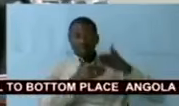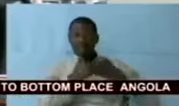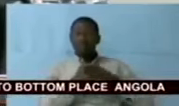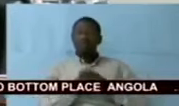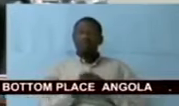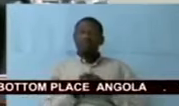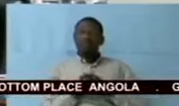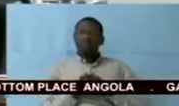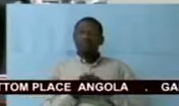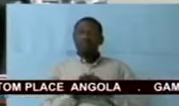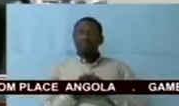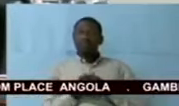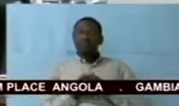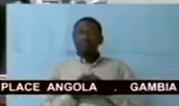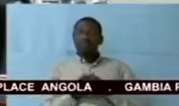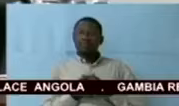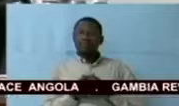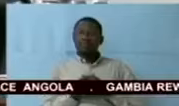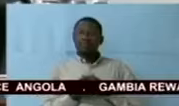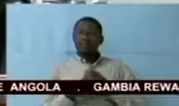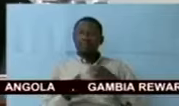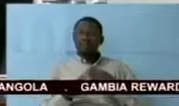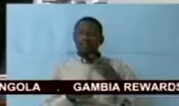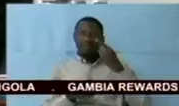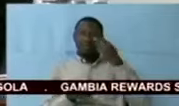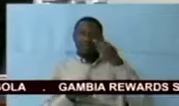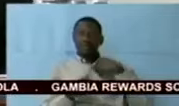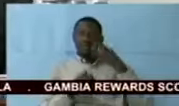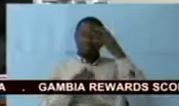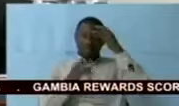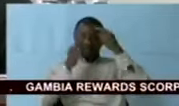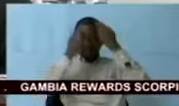got three fractures on the head.